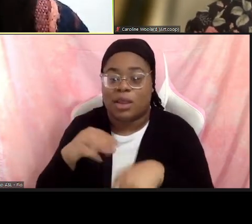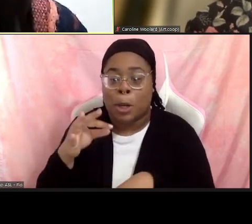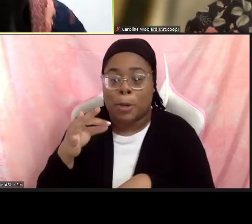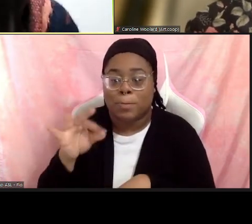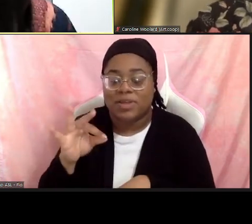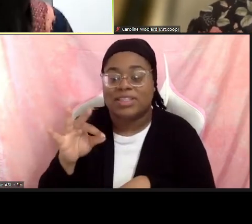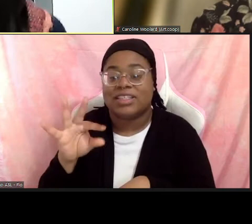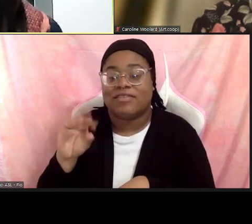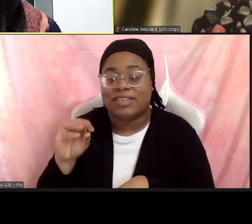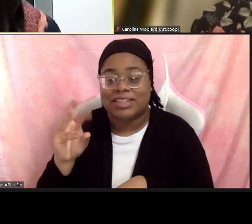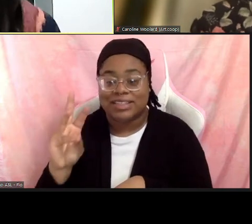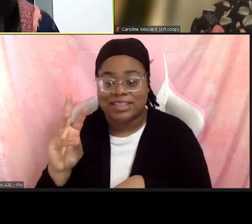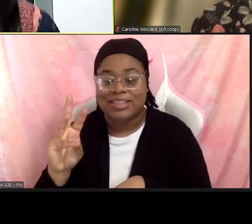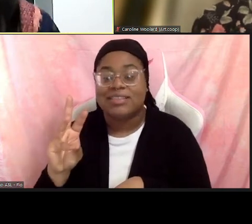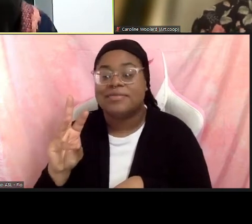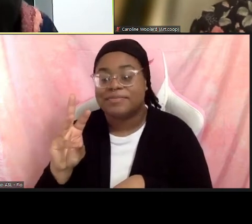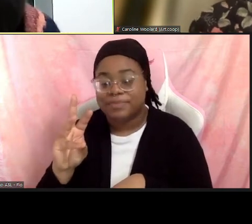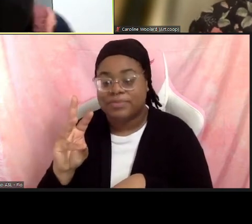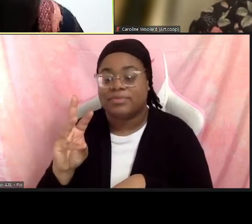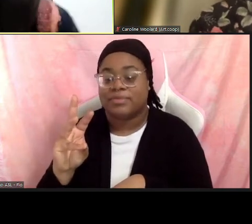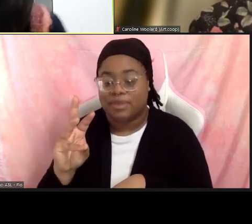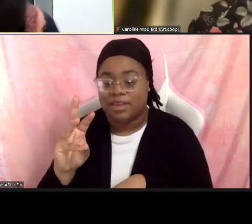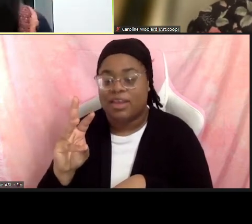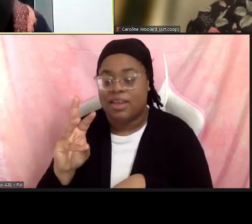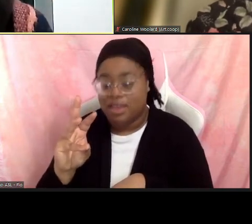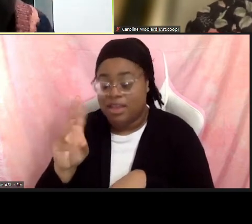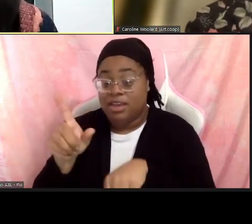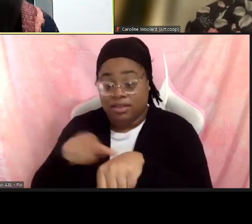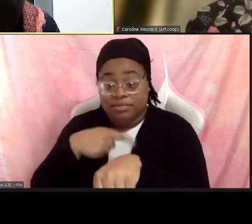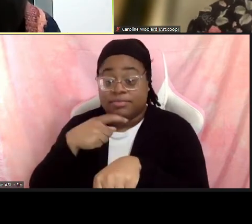1956. So we have like a long run.